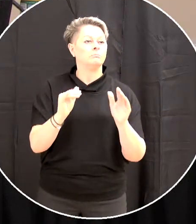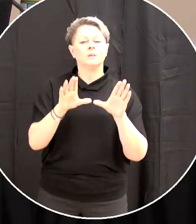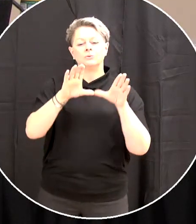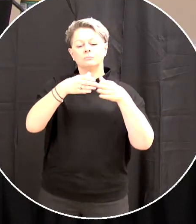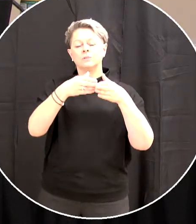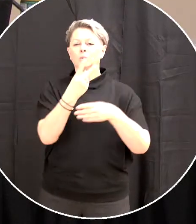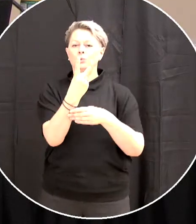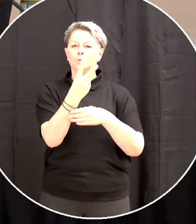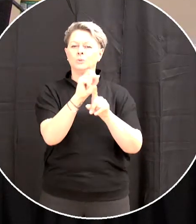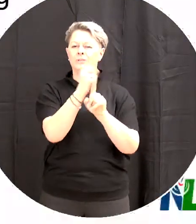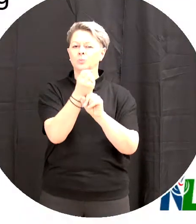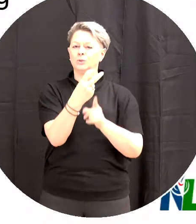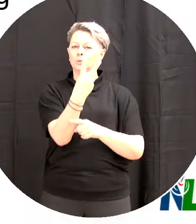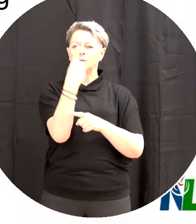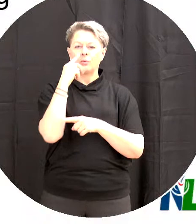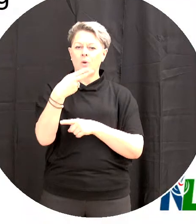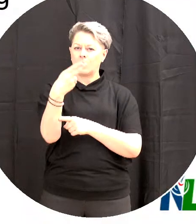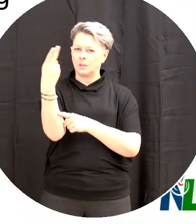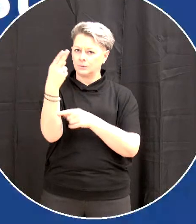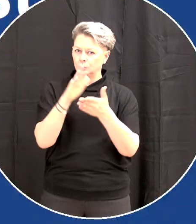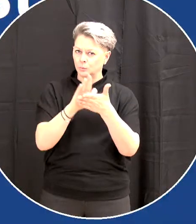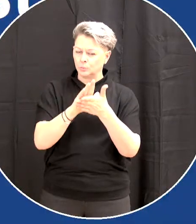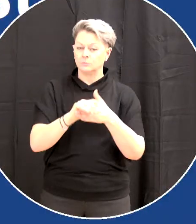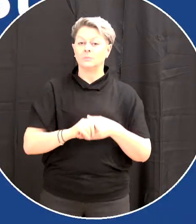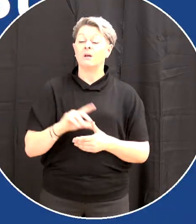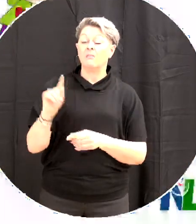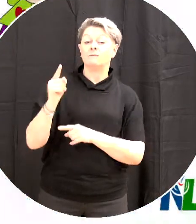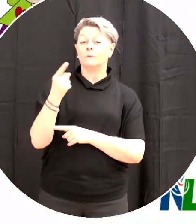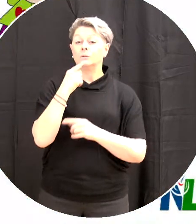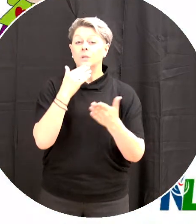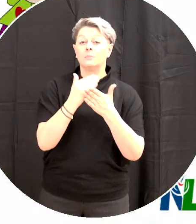schools. So firstly, Kinderstart.